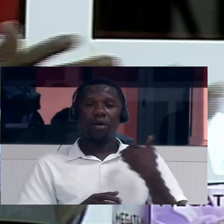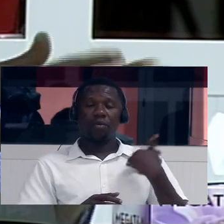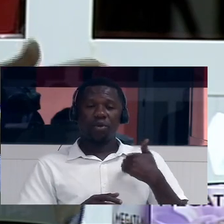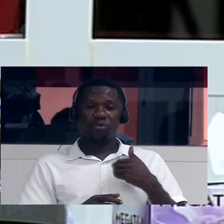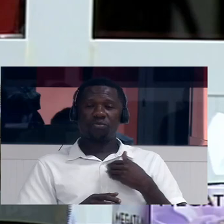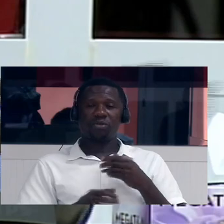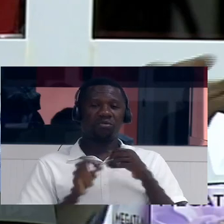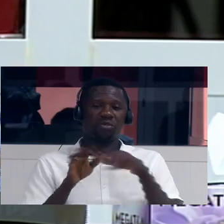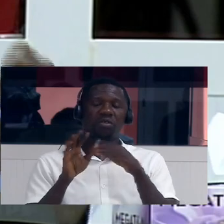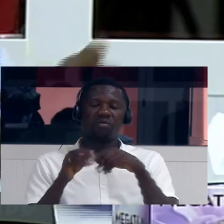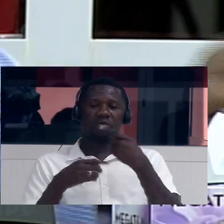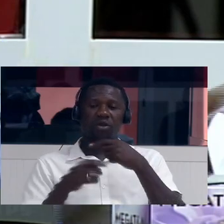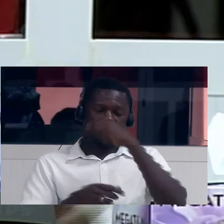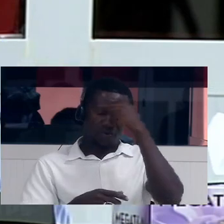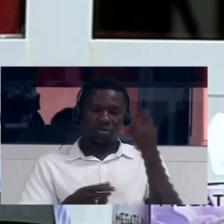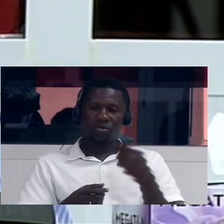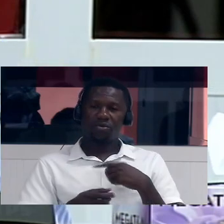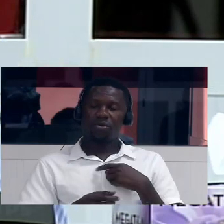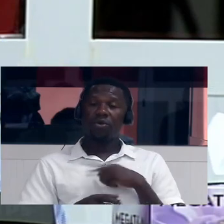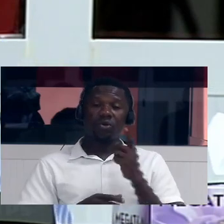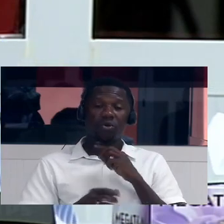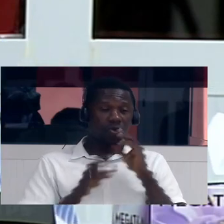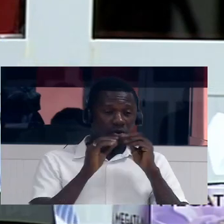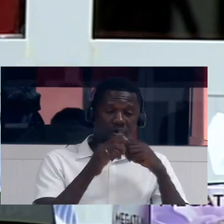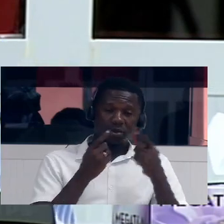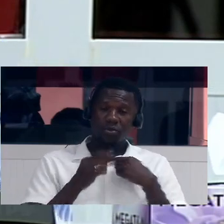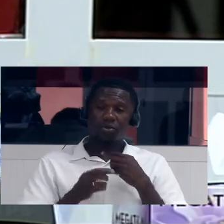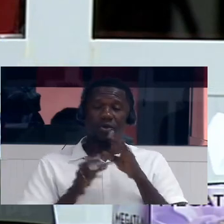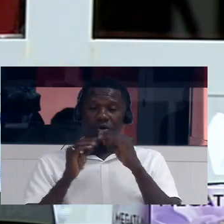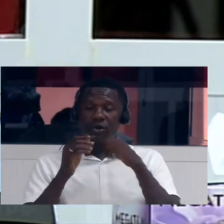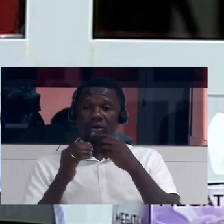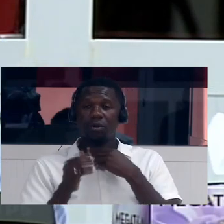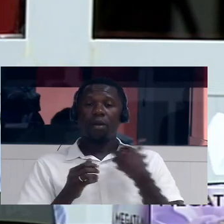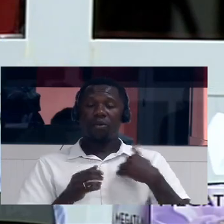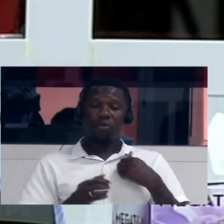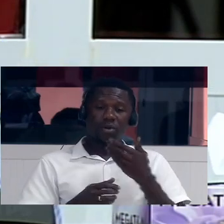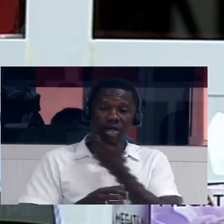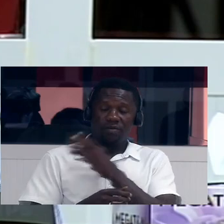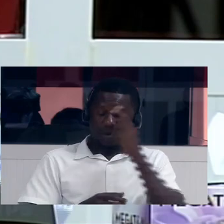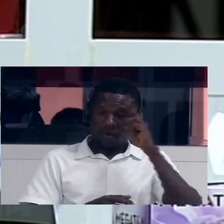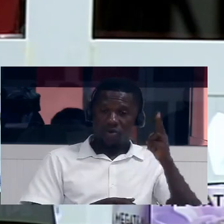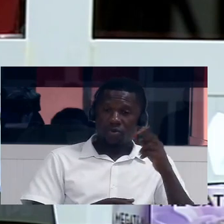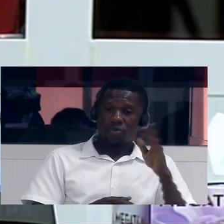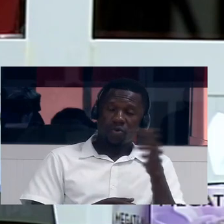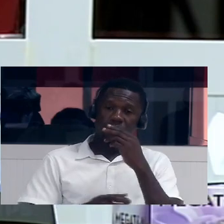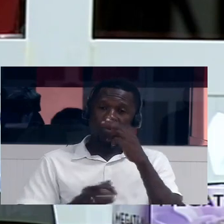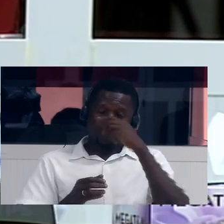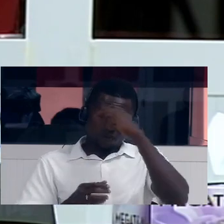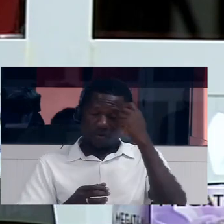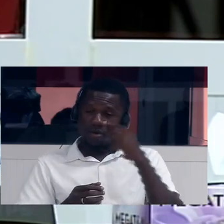This was not only gossip, it was talk around town. People will leave their homes to go to work. They are not even sure